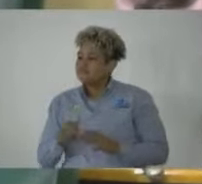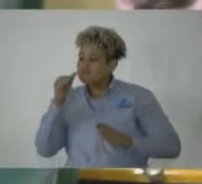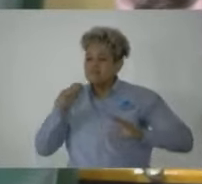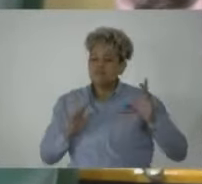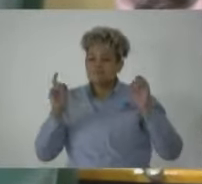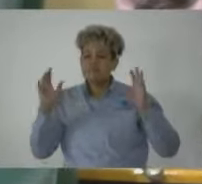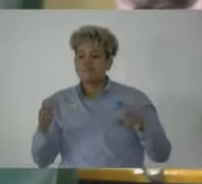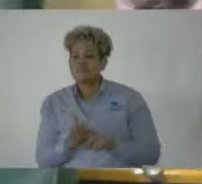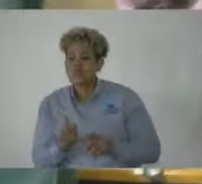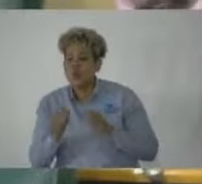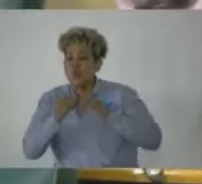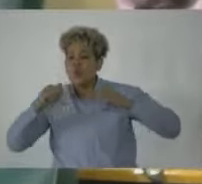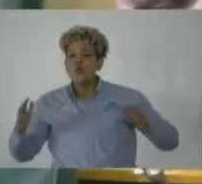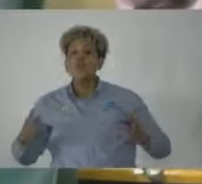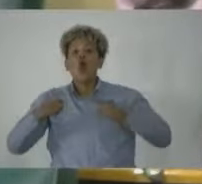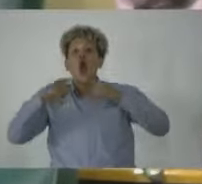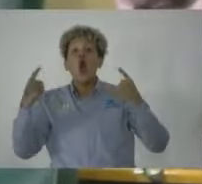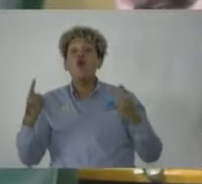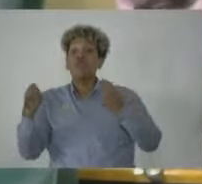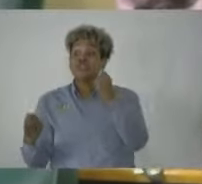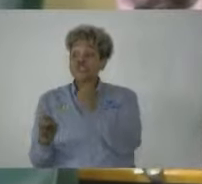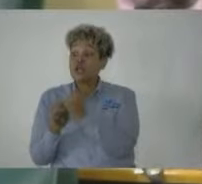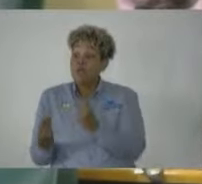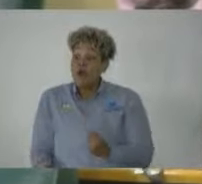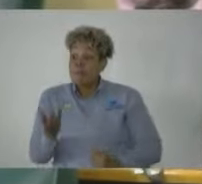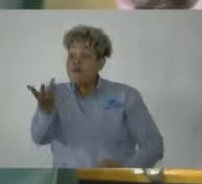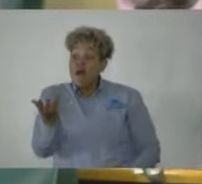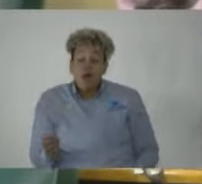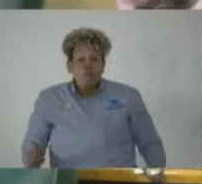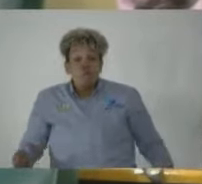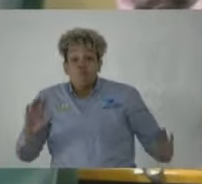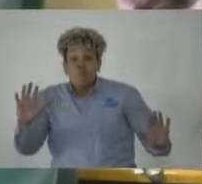Speaker, without the opposition's support,